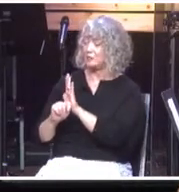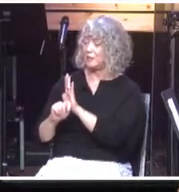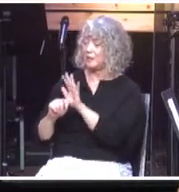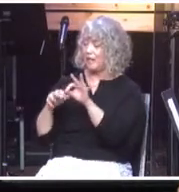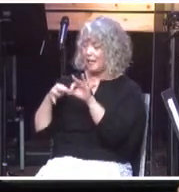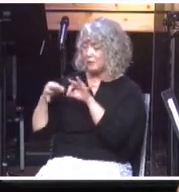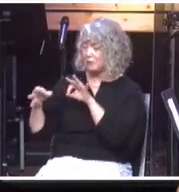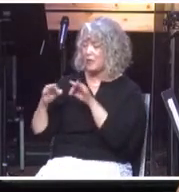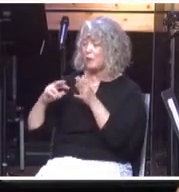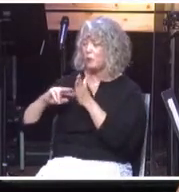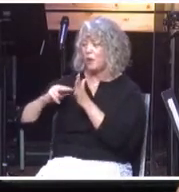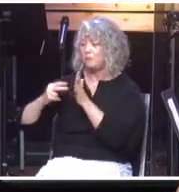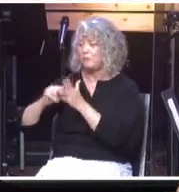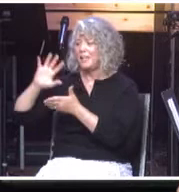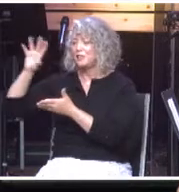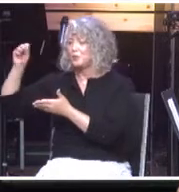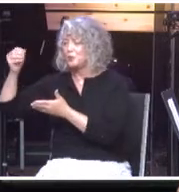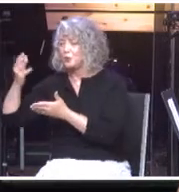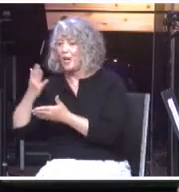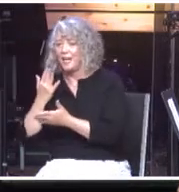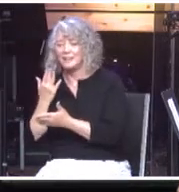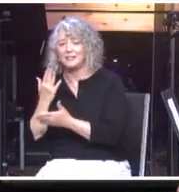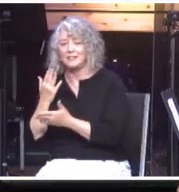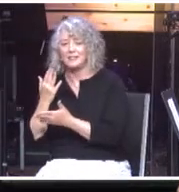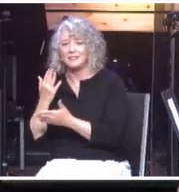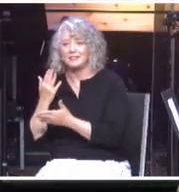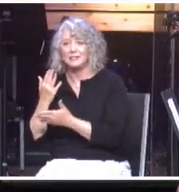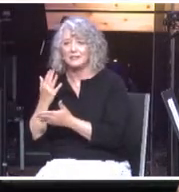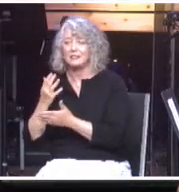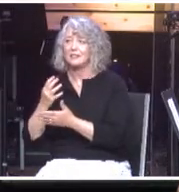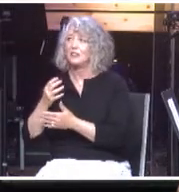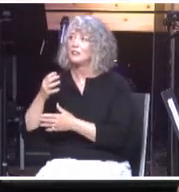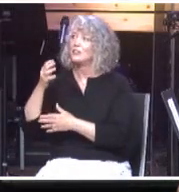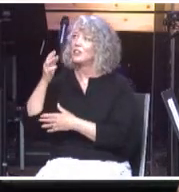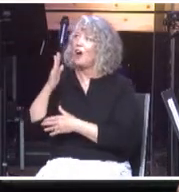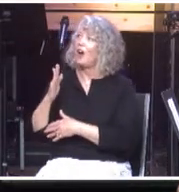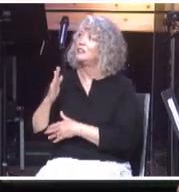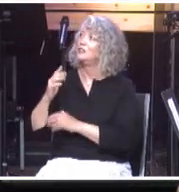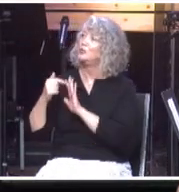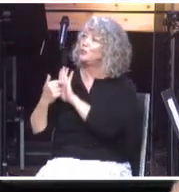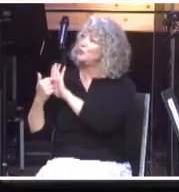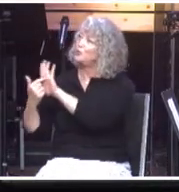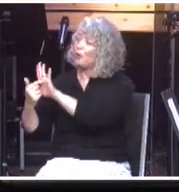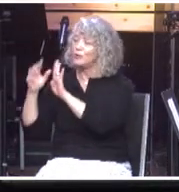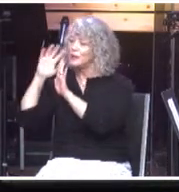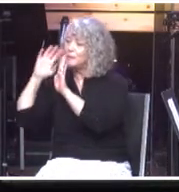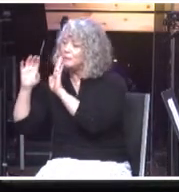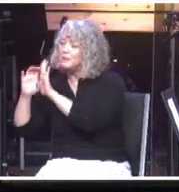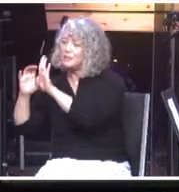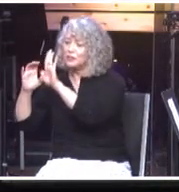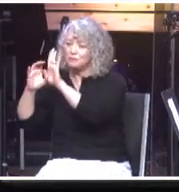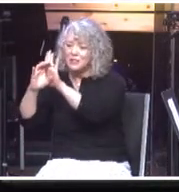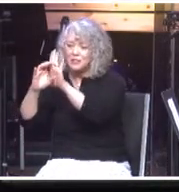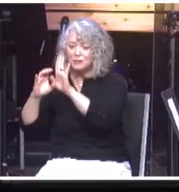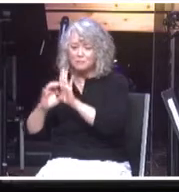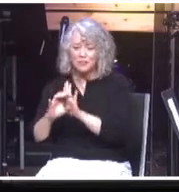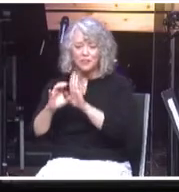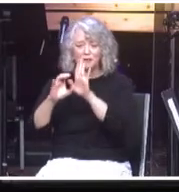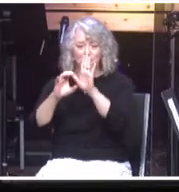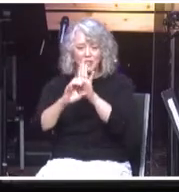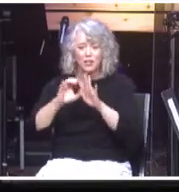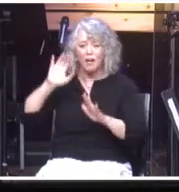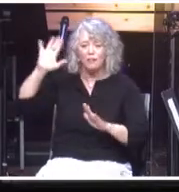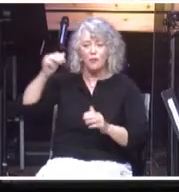In essence, God's hesed pictures an active love that's being communicated